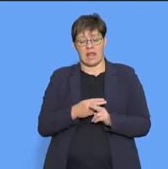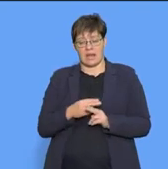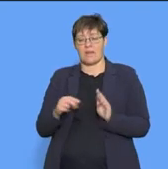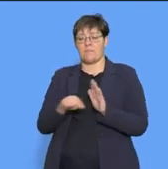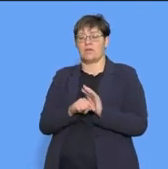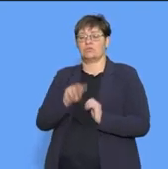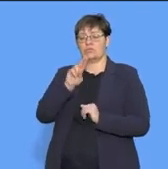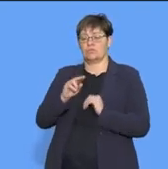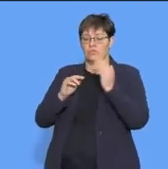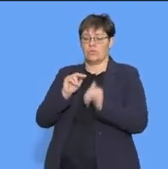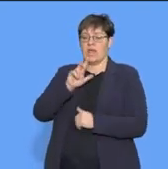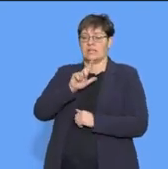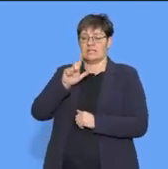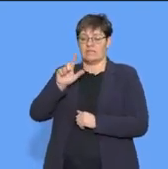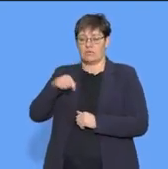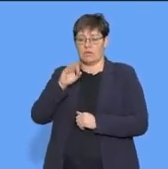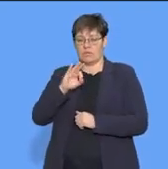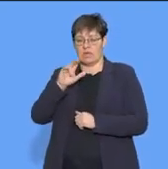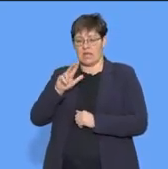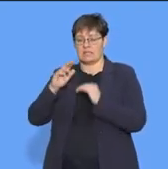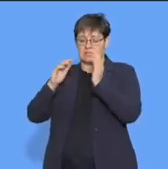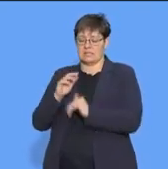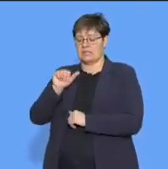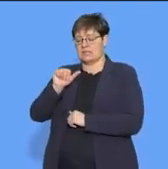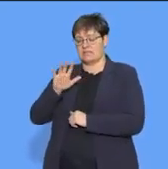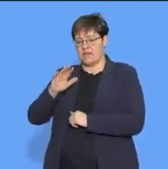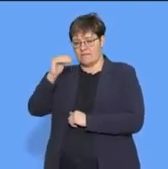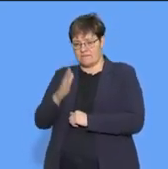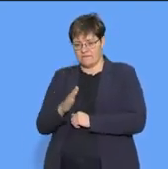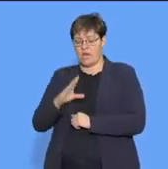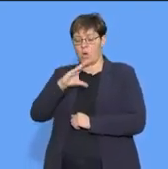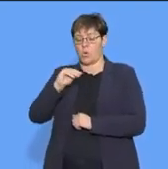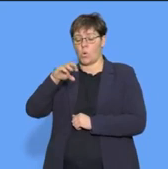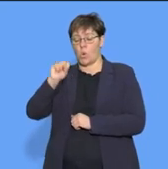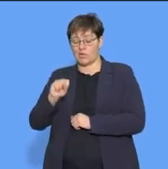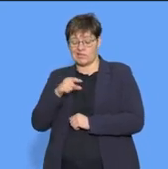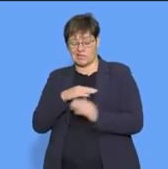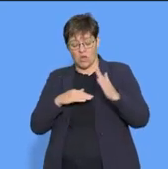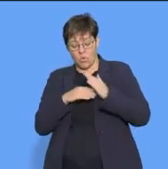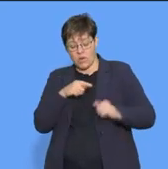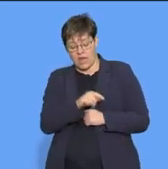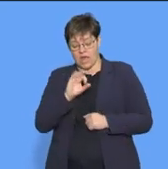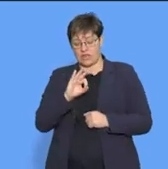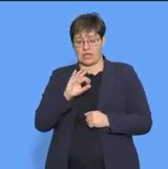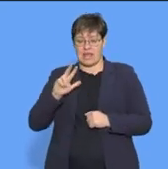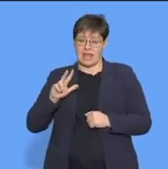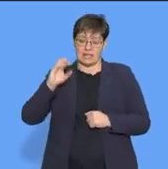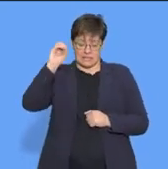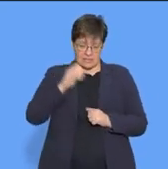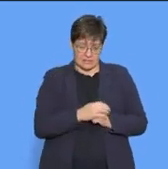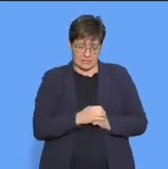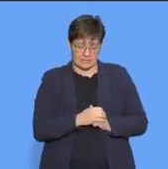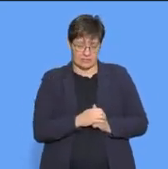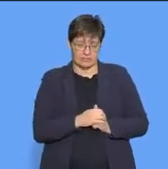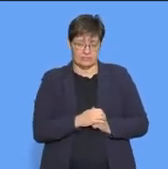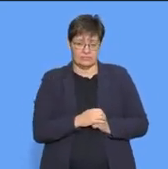then again we've got to put in 87,38, 2 times 87,38 times 65 times the cos of the